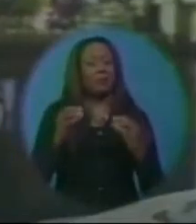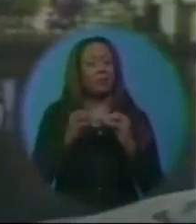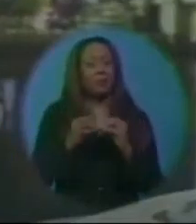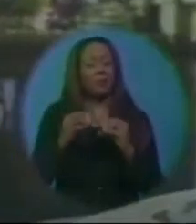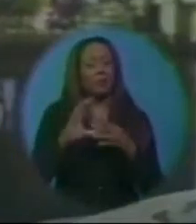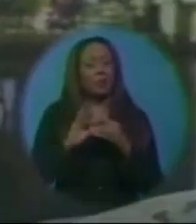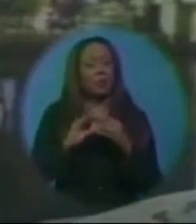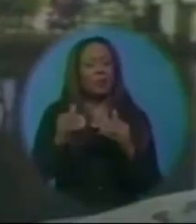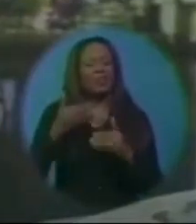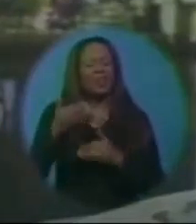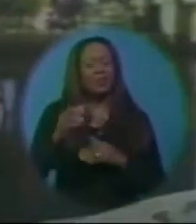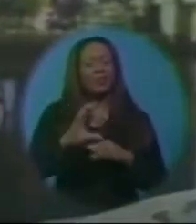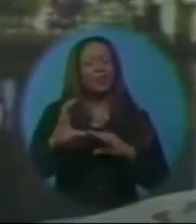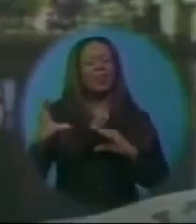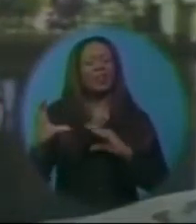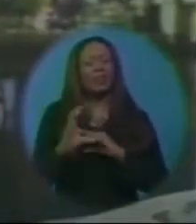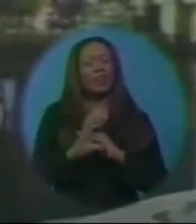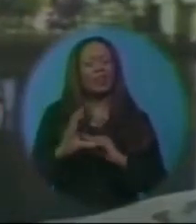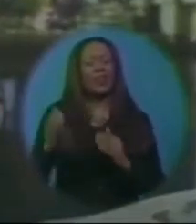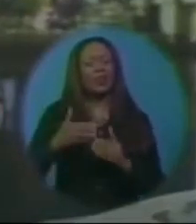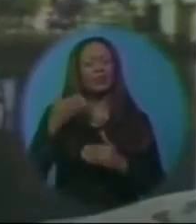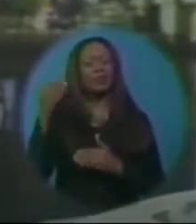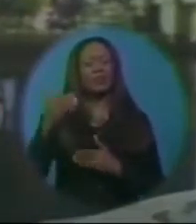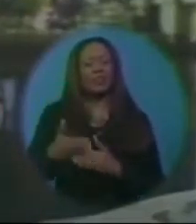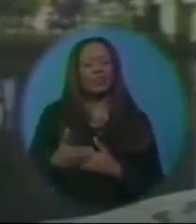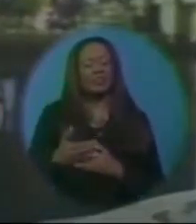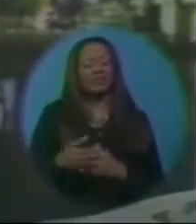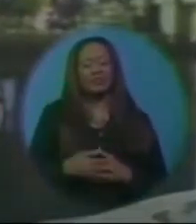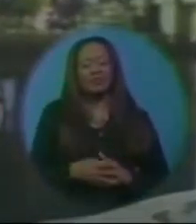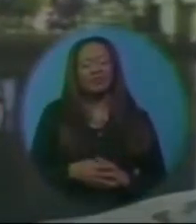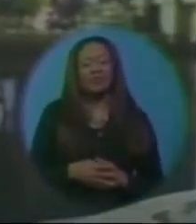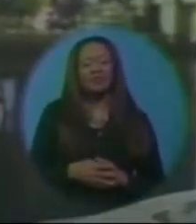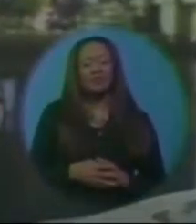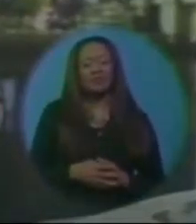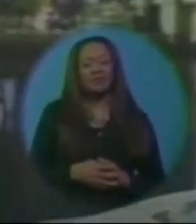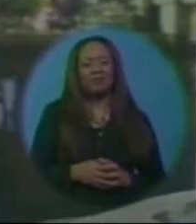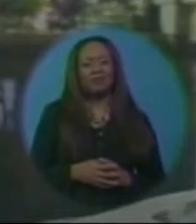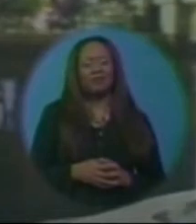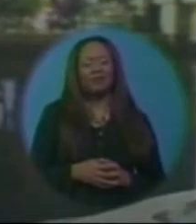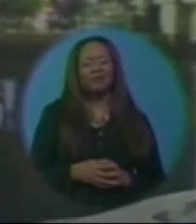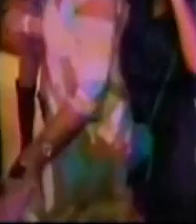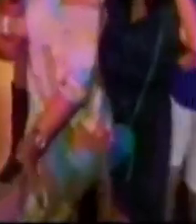Still to come, a look at some of the stories making headlines across the region.